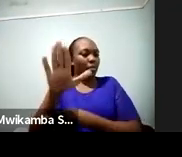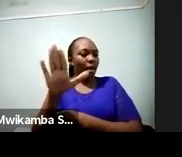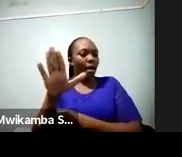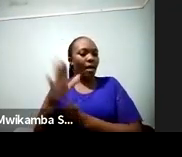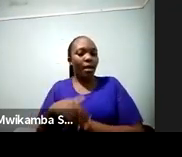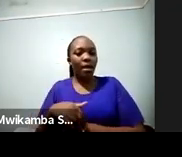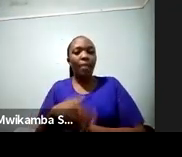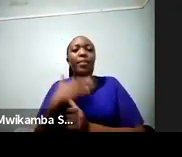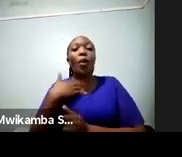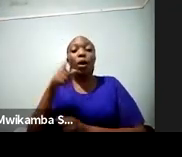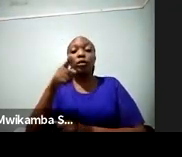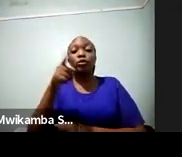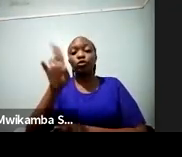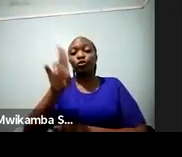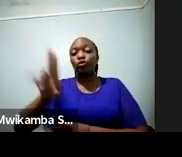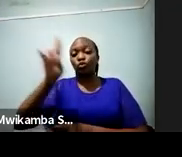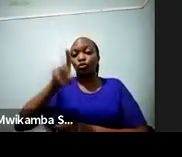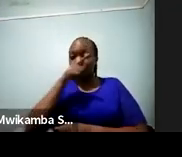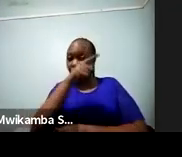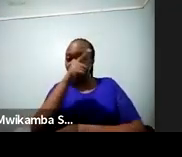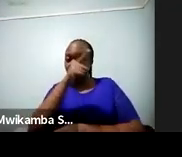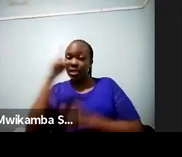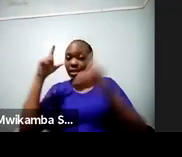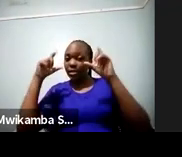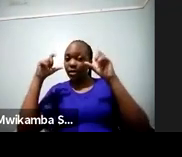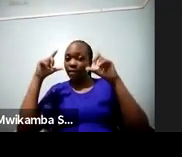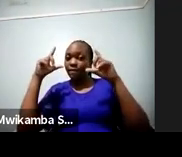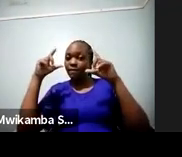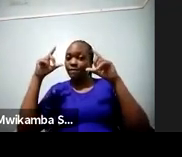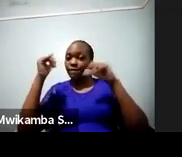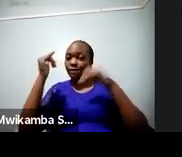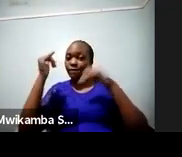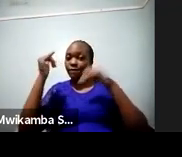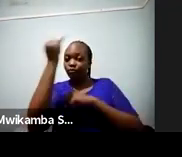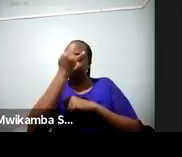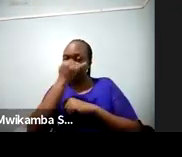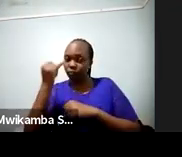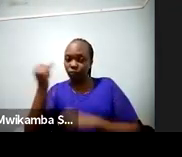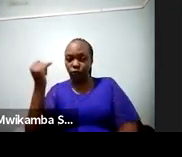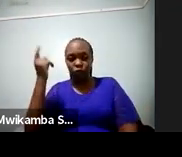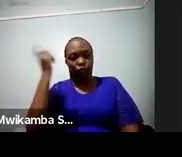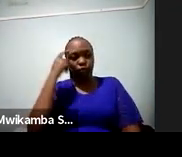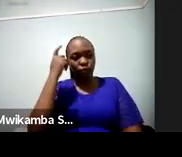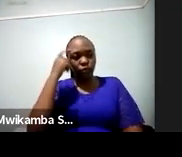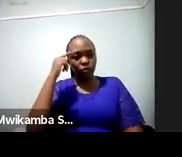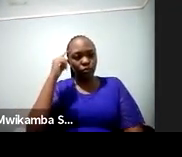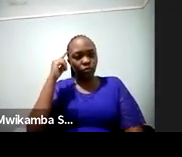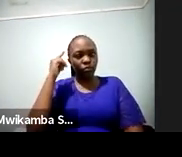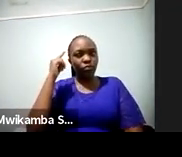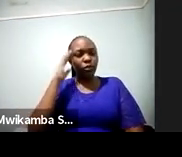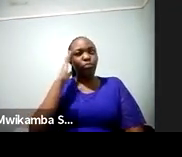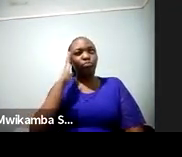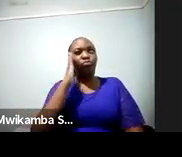image to boggle your mind and also to really jog up your mind and see